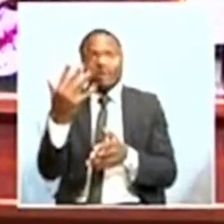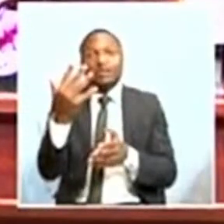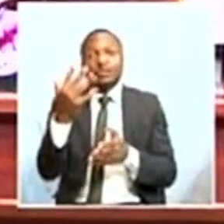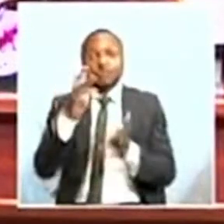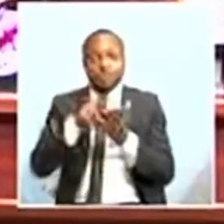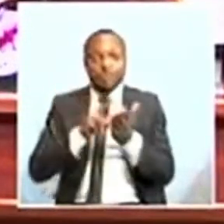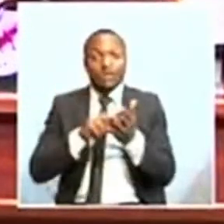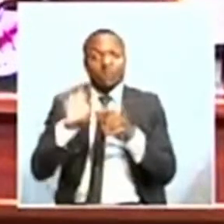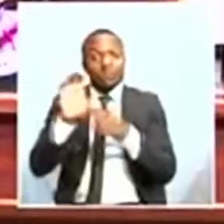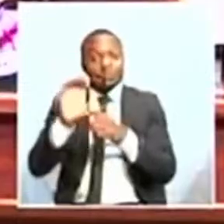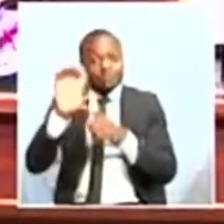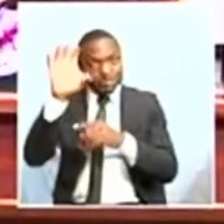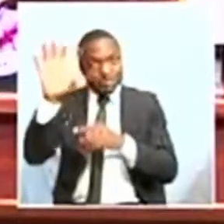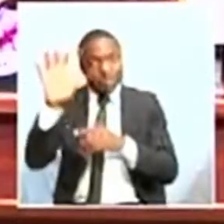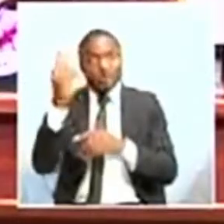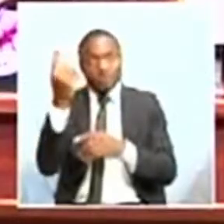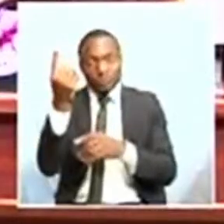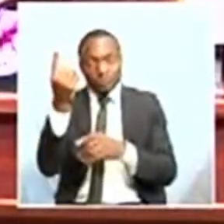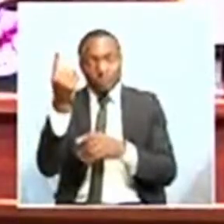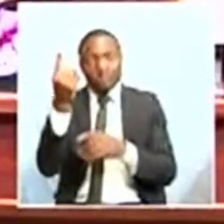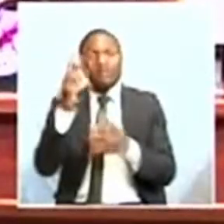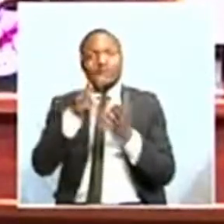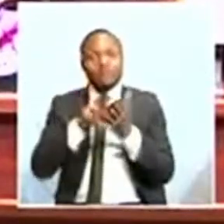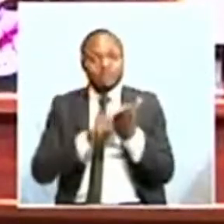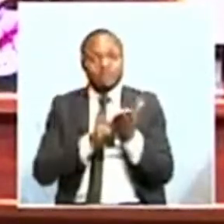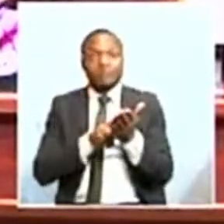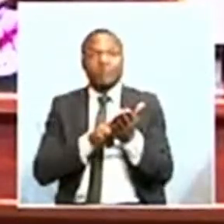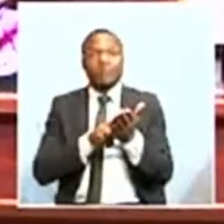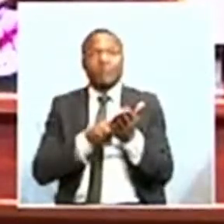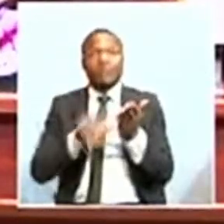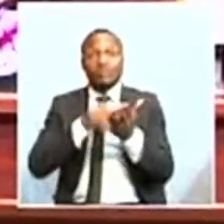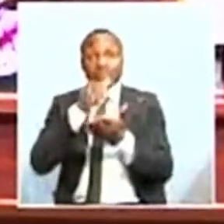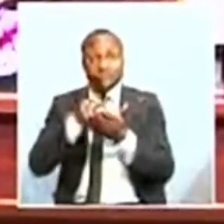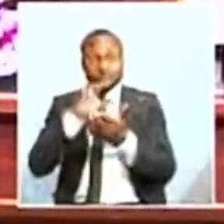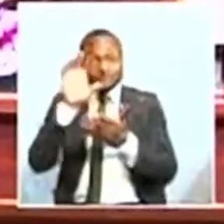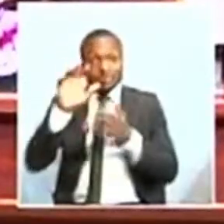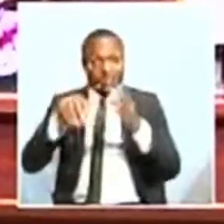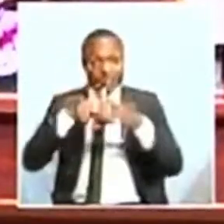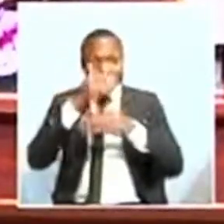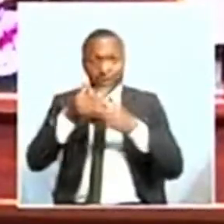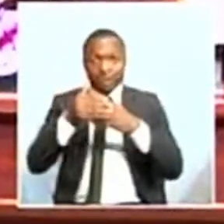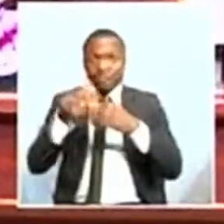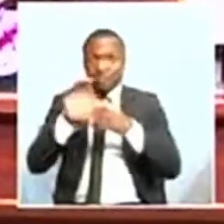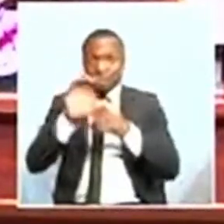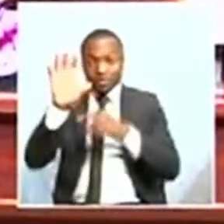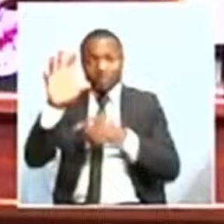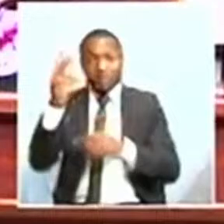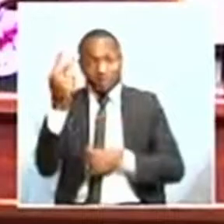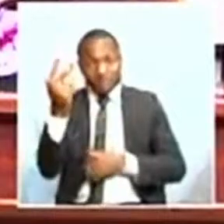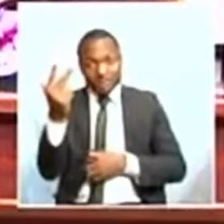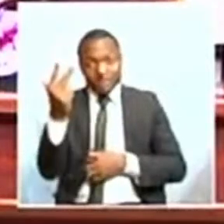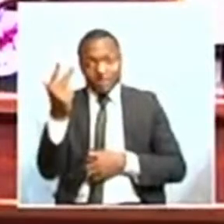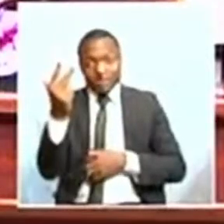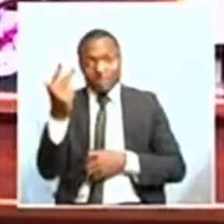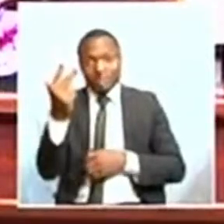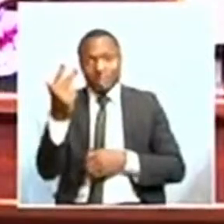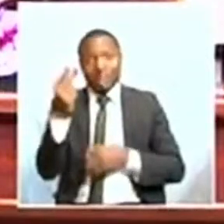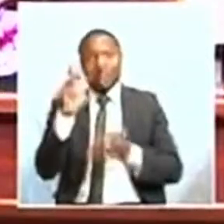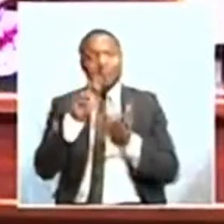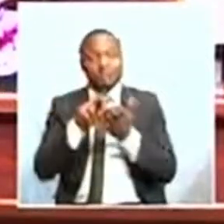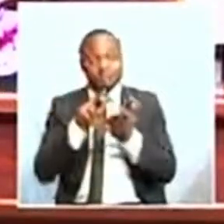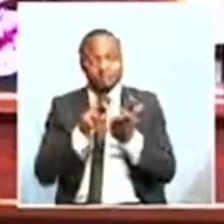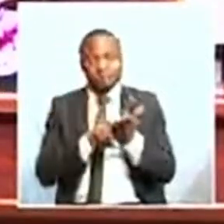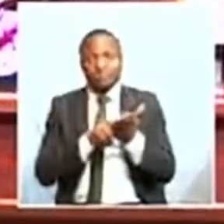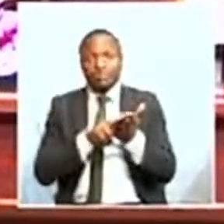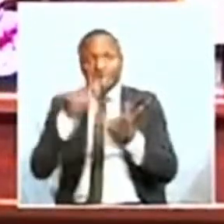Copperbelt, and 1 case in the Central Province. Out of the reported cases on the Copperbelt, 3 confirmed cases were recorded